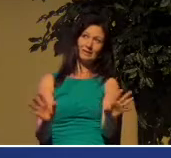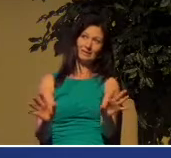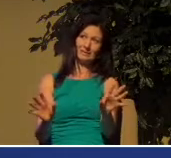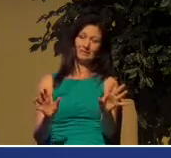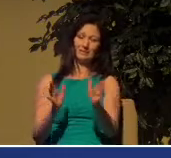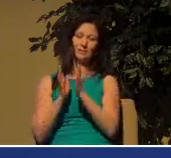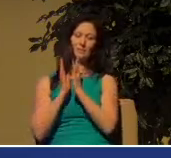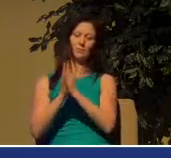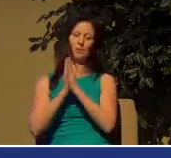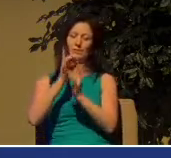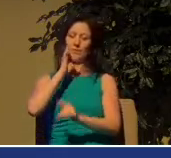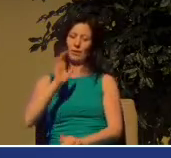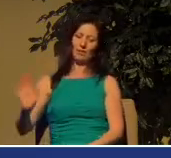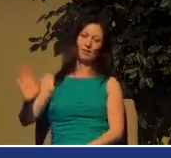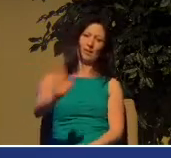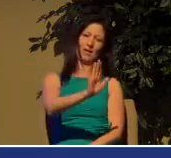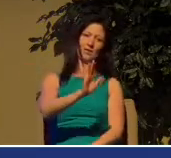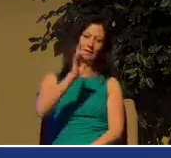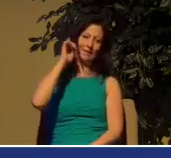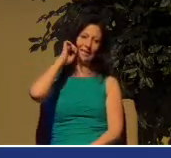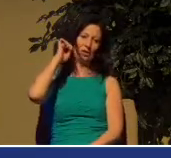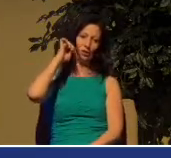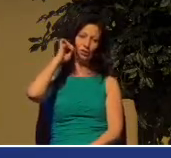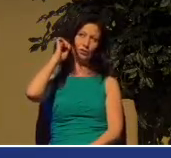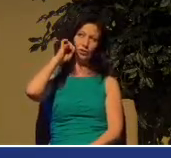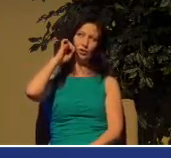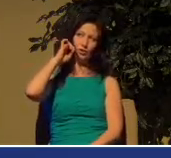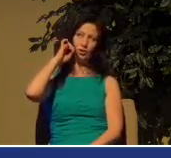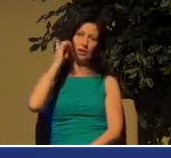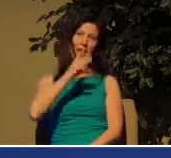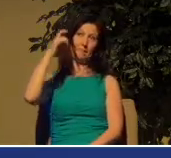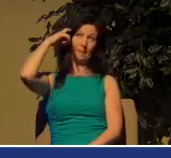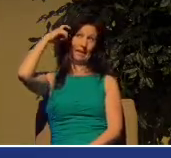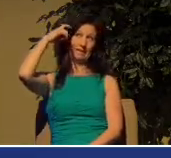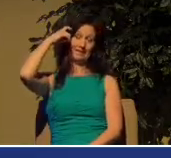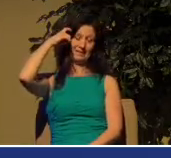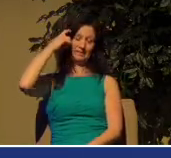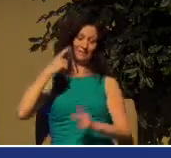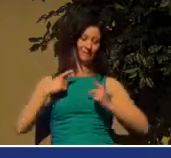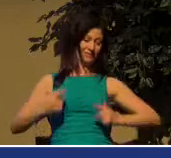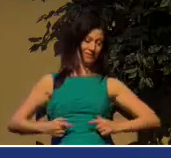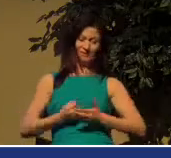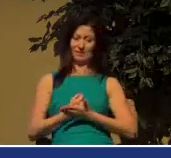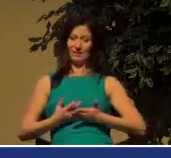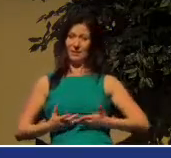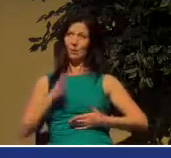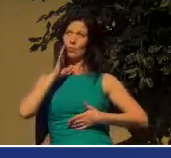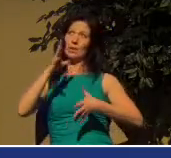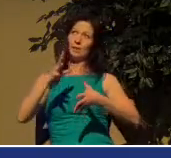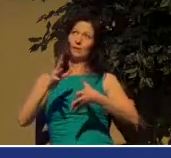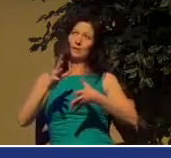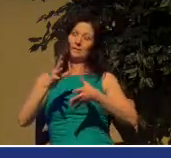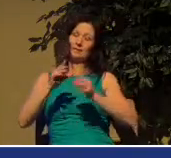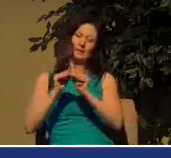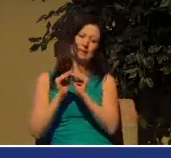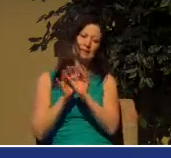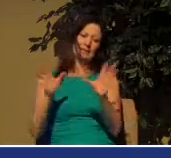hear, not only mentally and physically, but even more